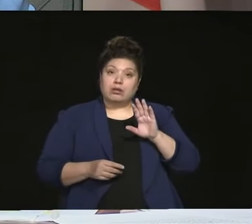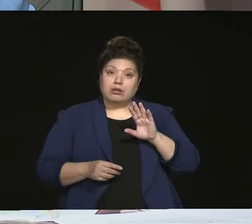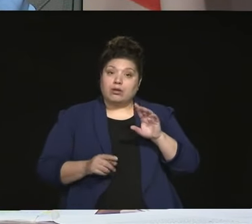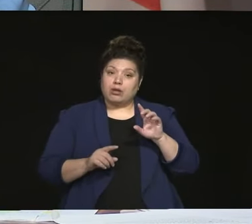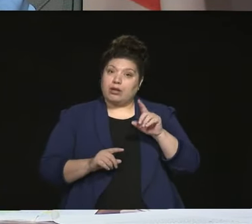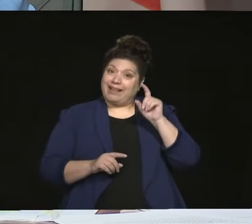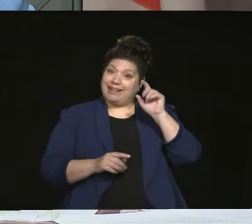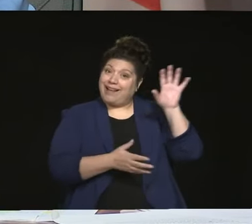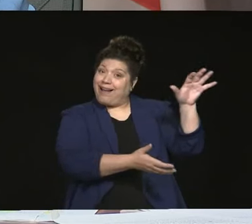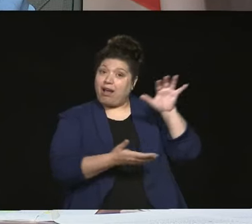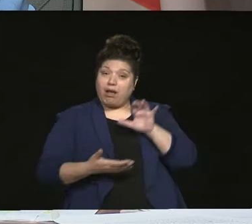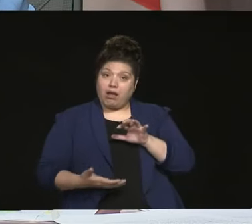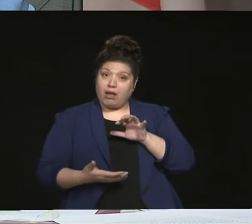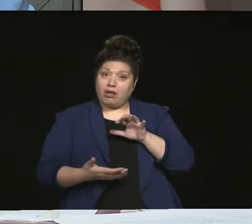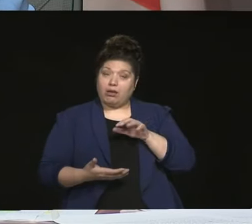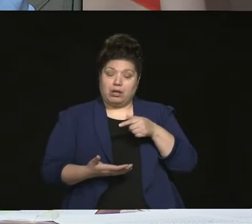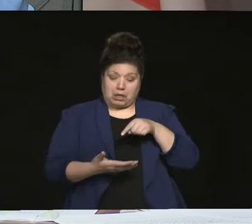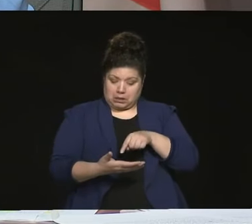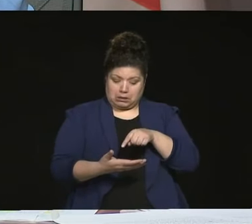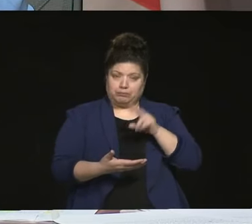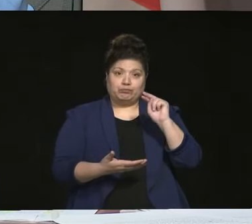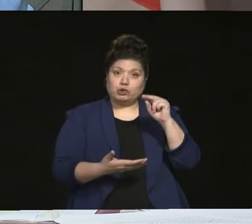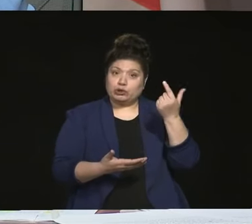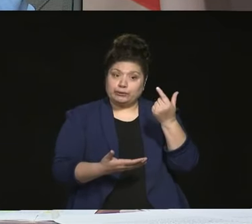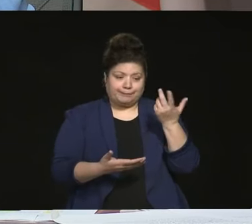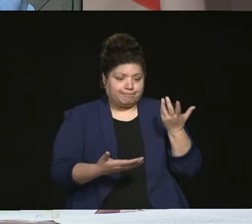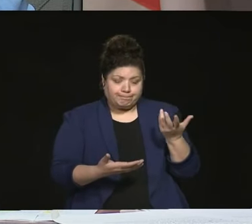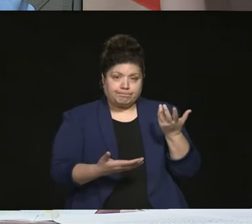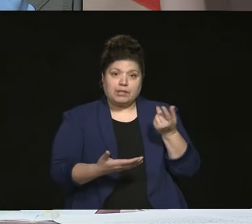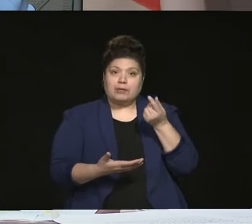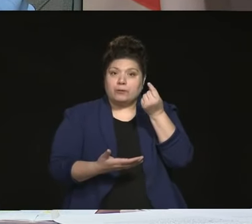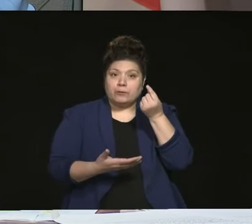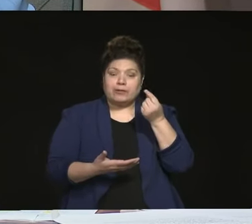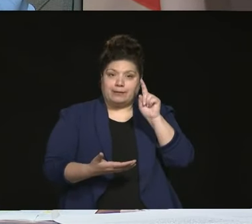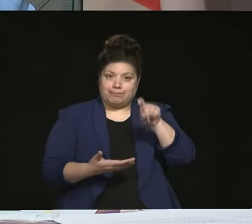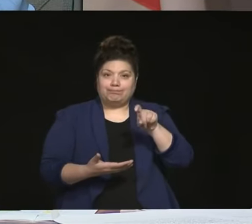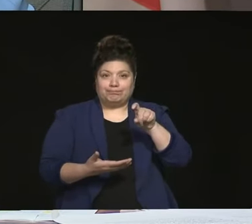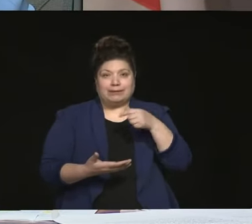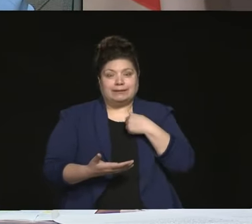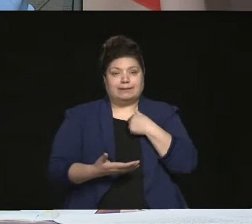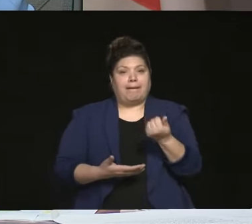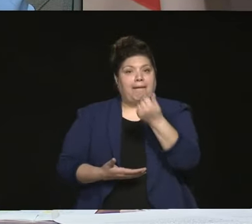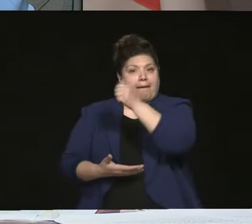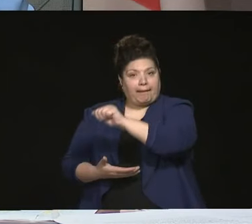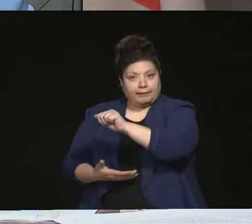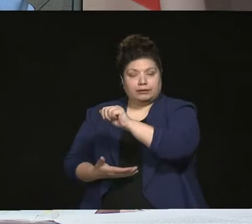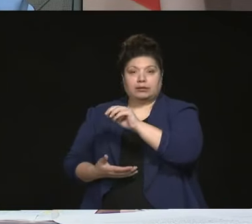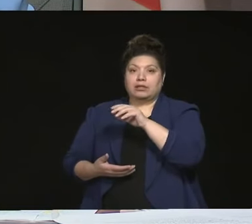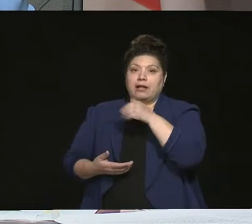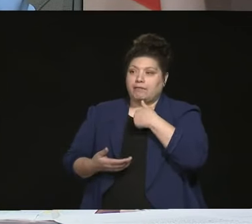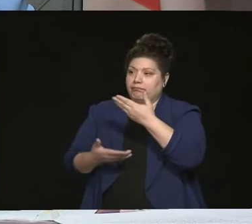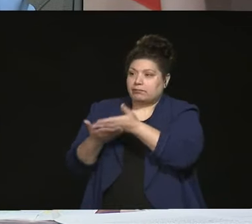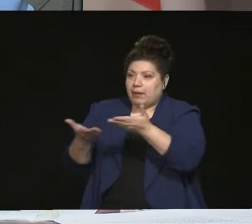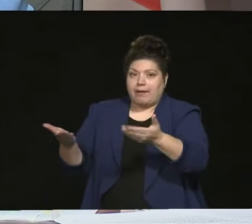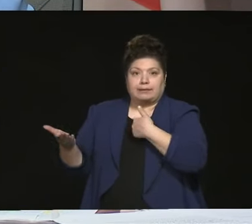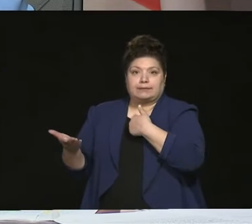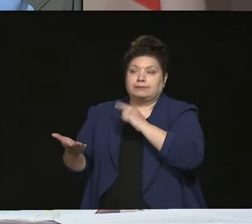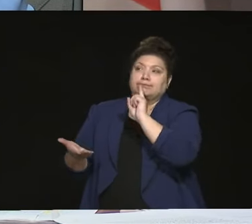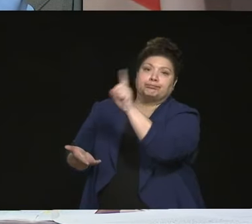then move to a secondary or tertiary supply chain to ensure that we can fill the gaps that are caused